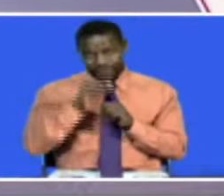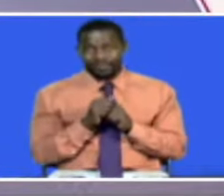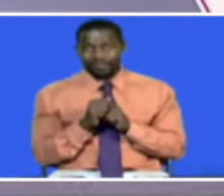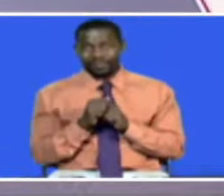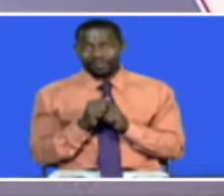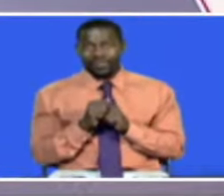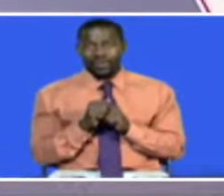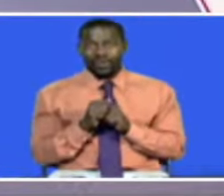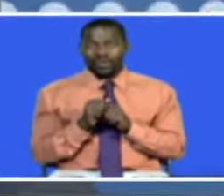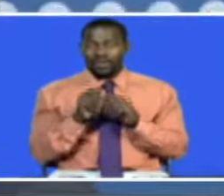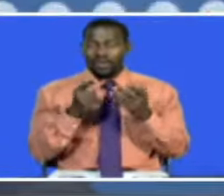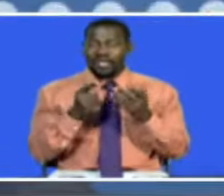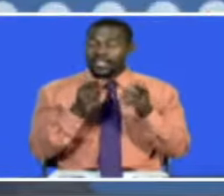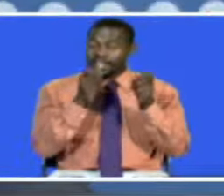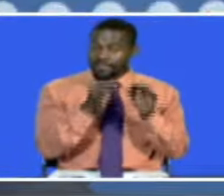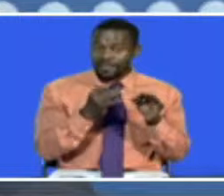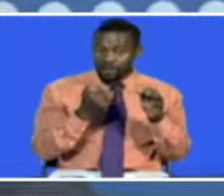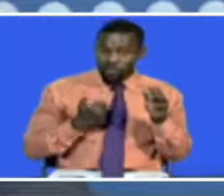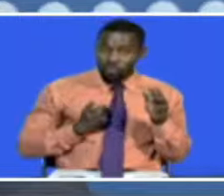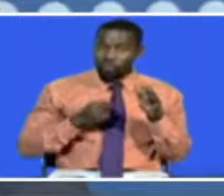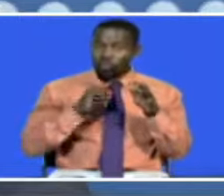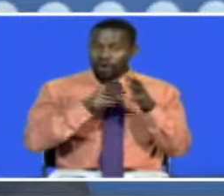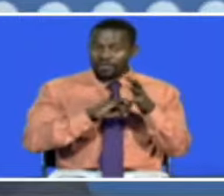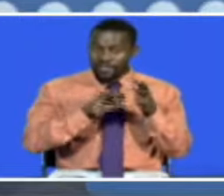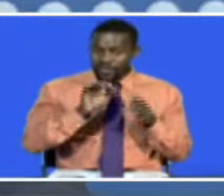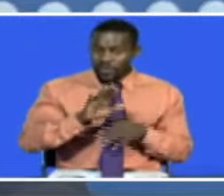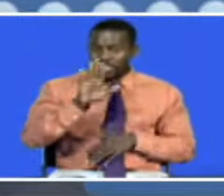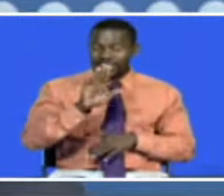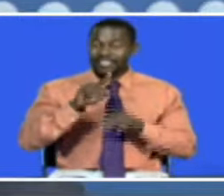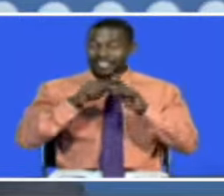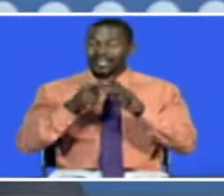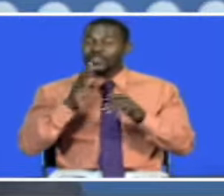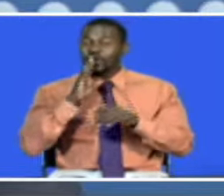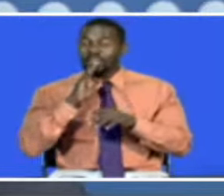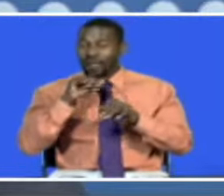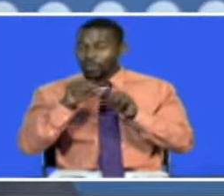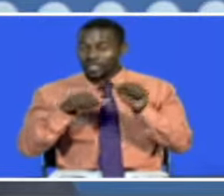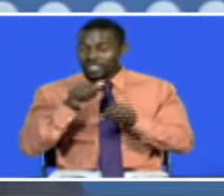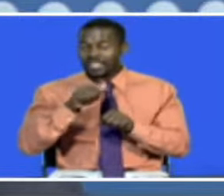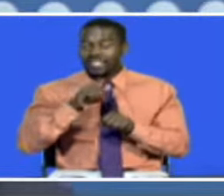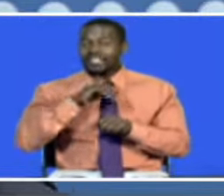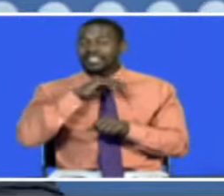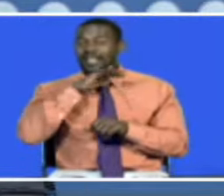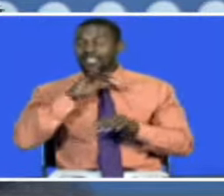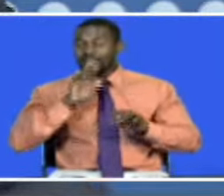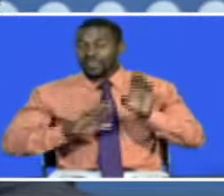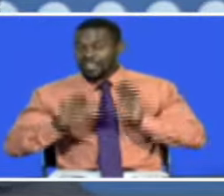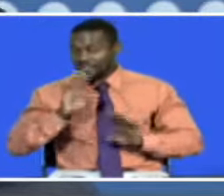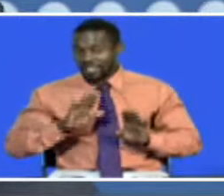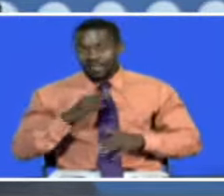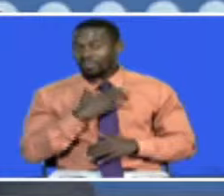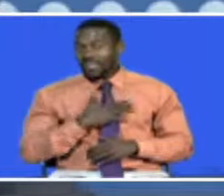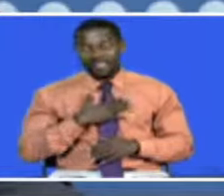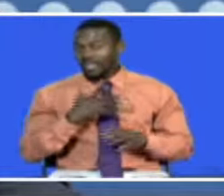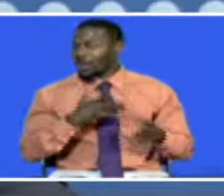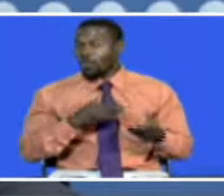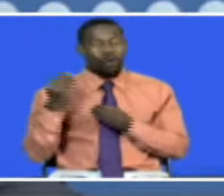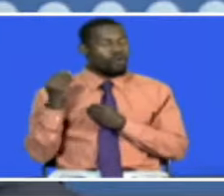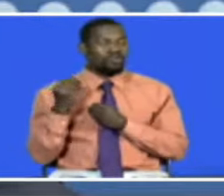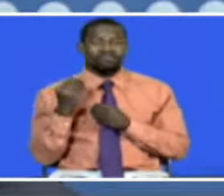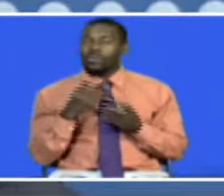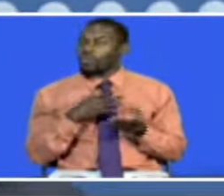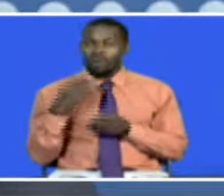forbid, comes out and airs your dirty linen day one, start packing your bags. It's done. That's a stronger